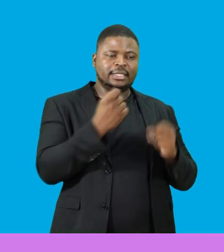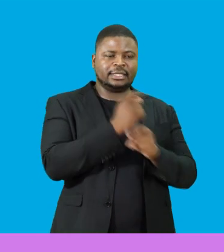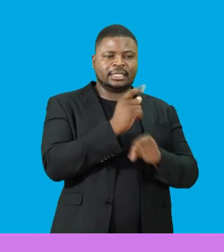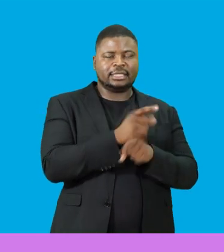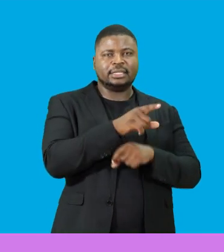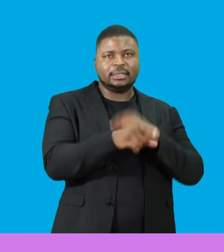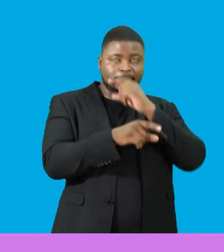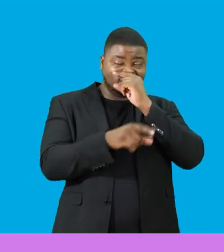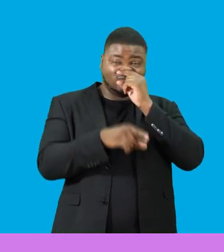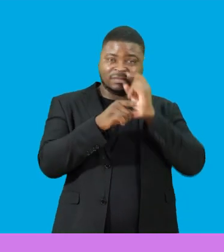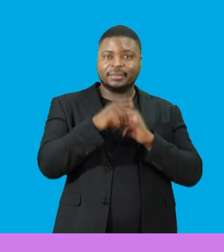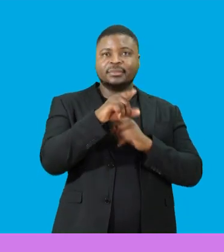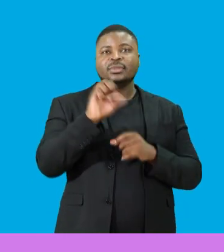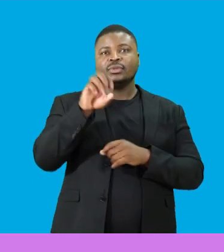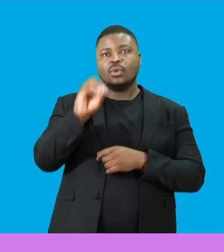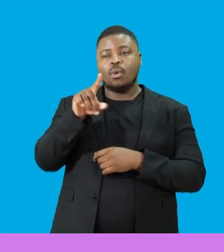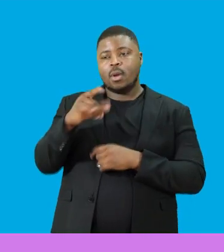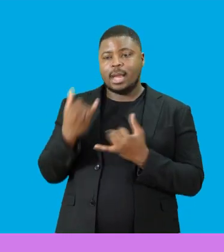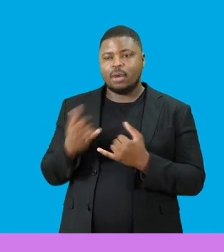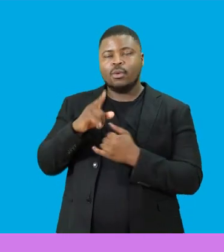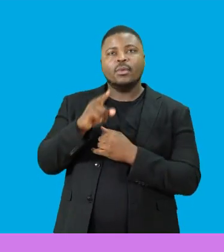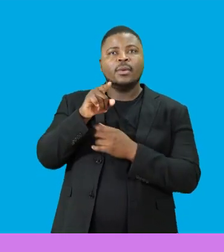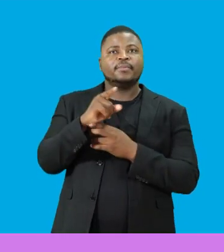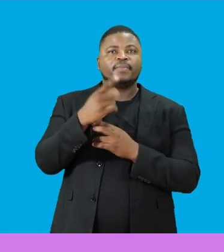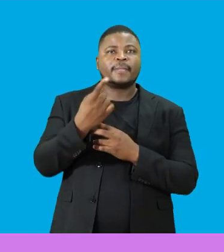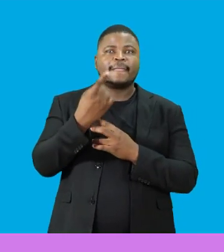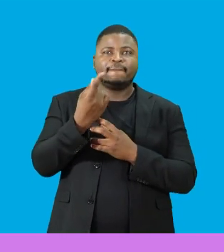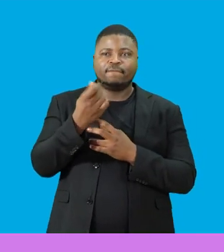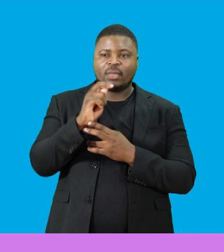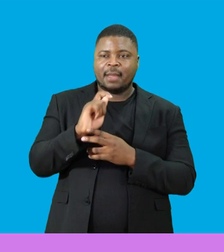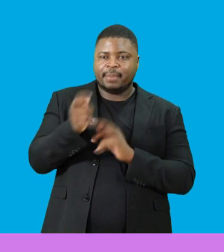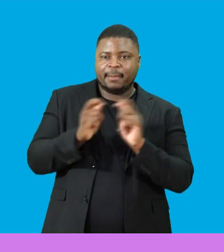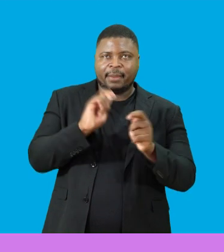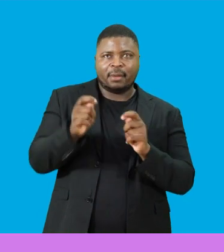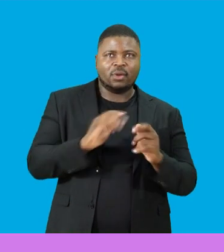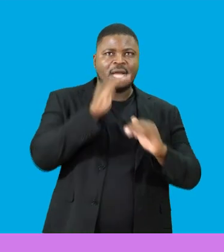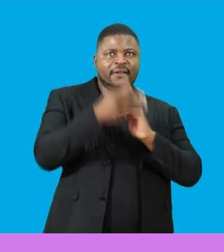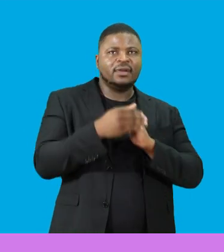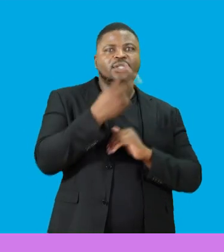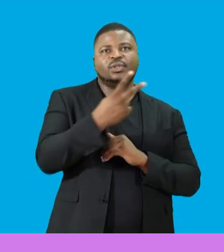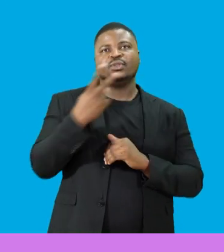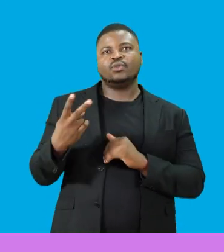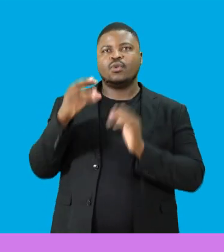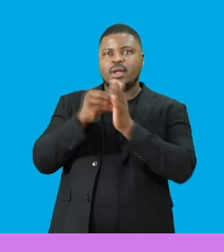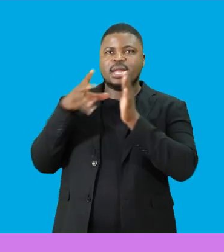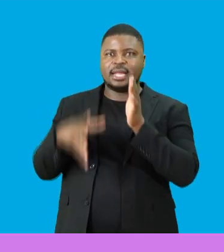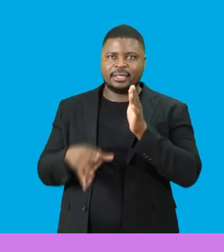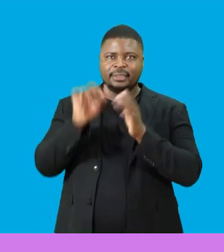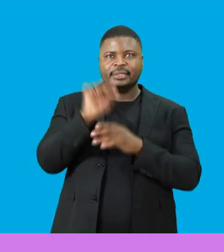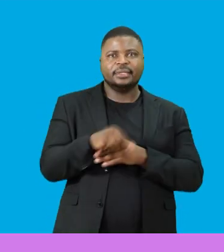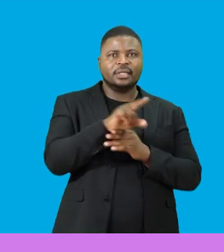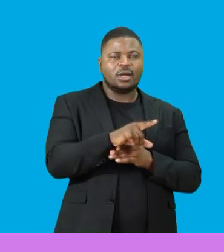taxi. So if you want to check now, how much did it cost them to cover for 22 learners? Then you can